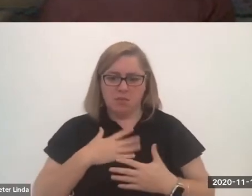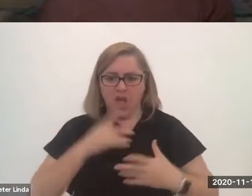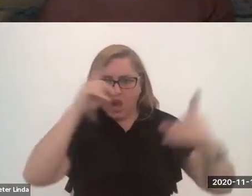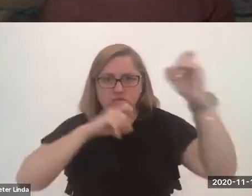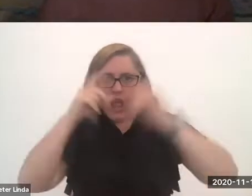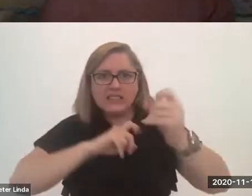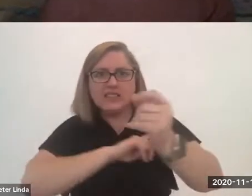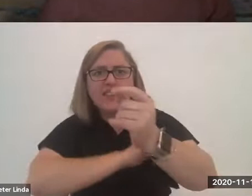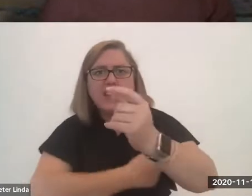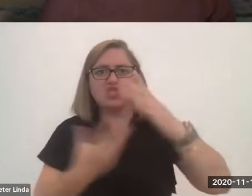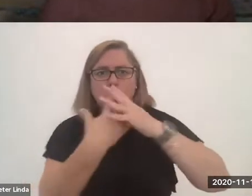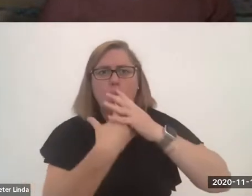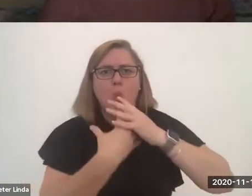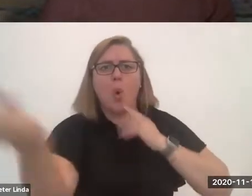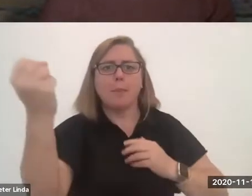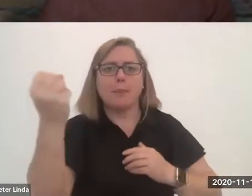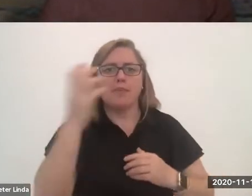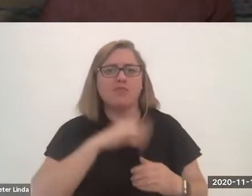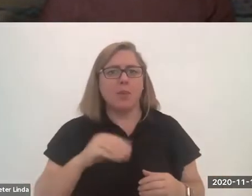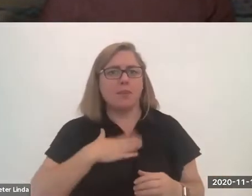drained from my life. Like,